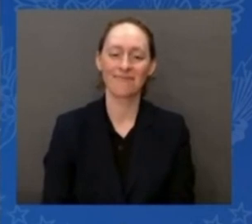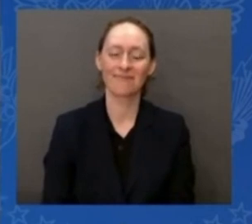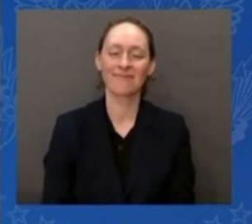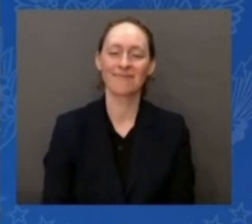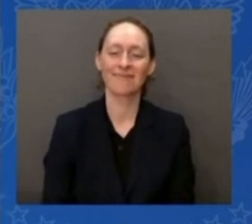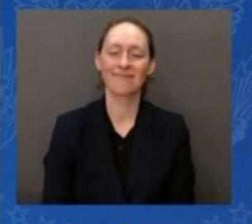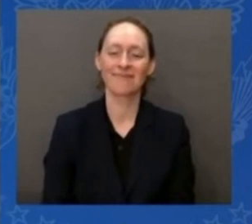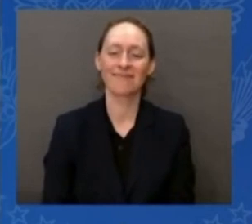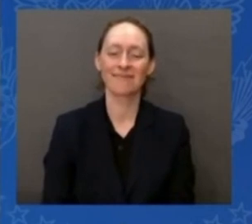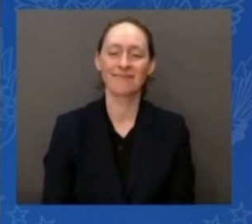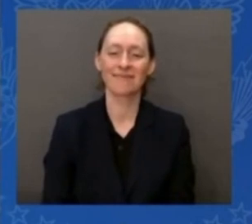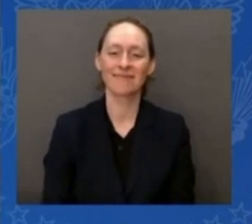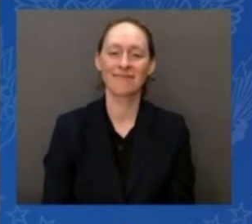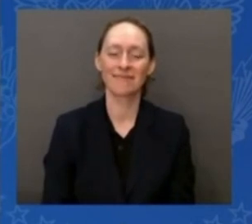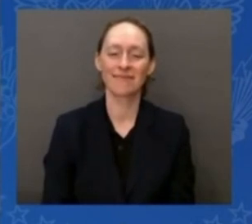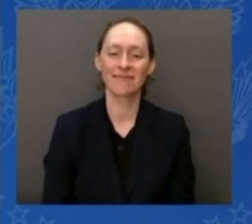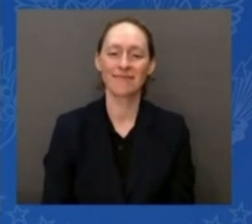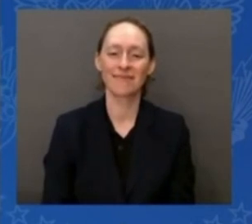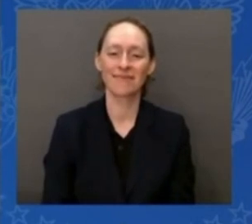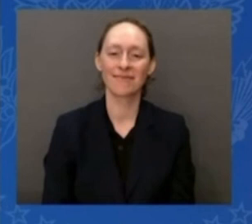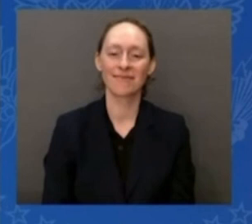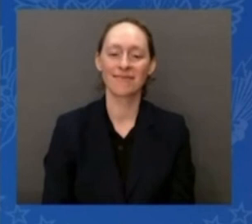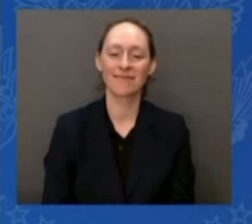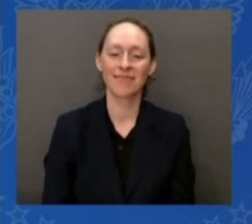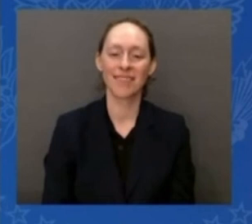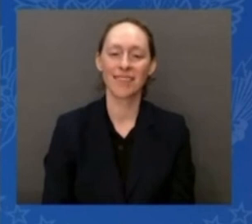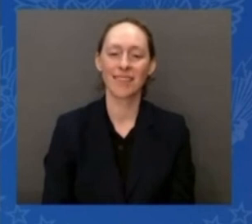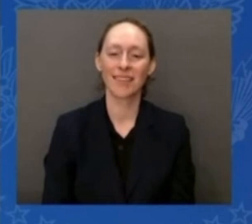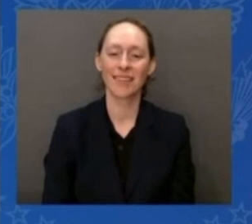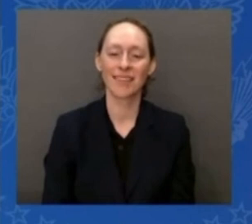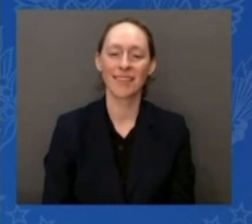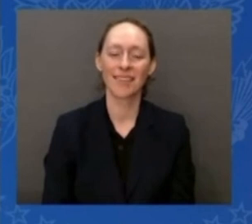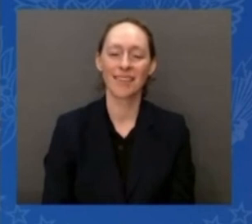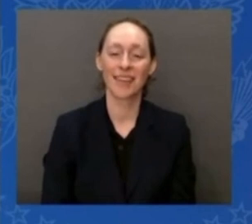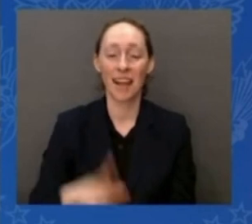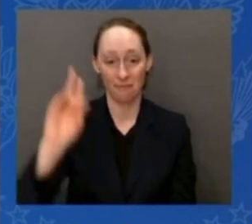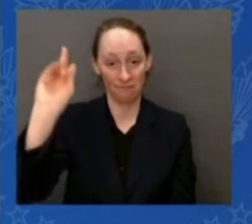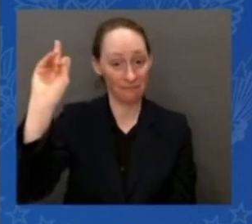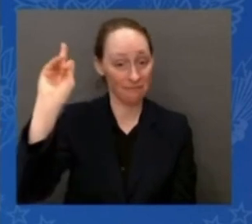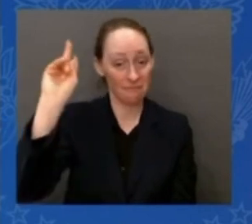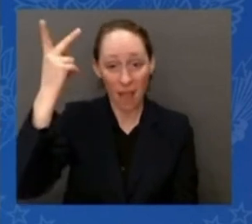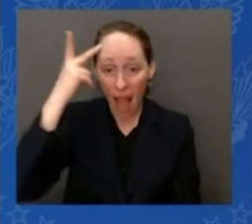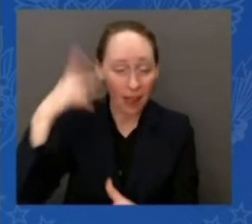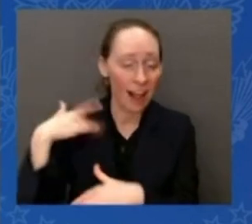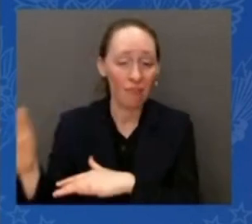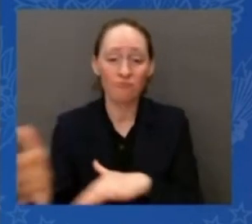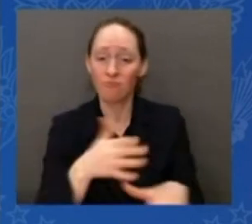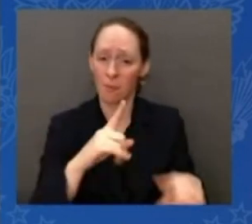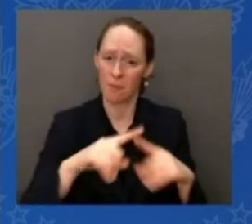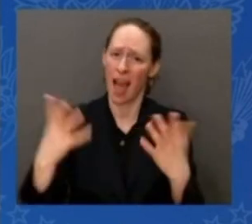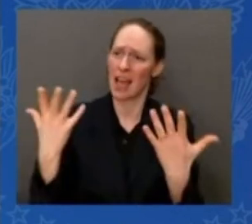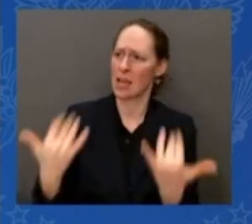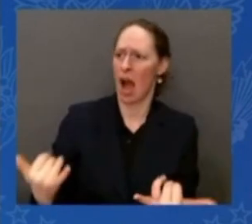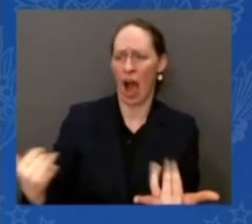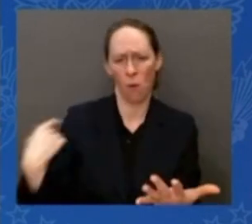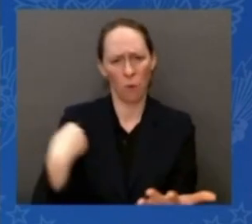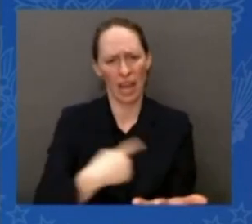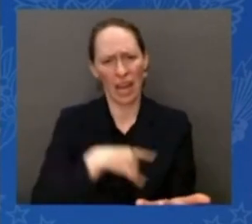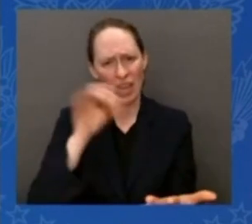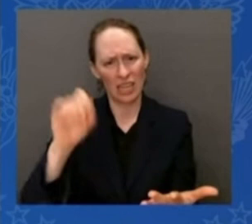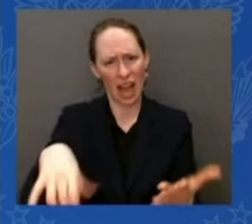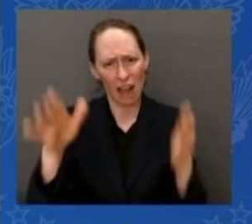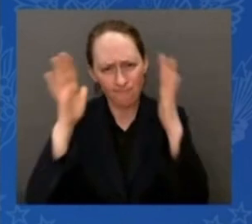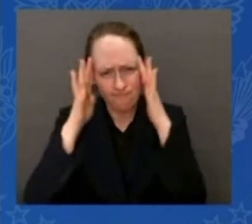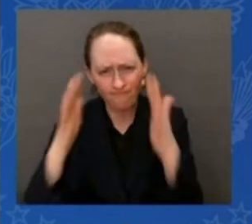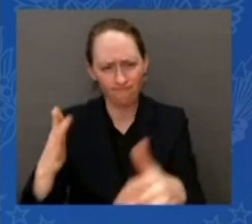Folks, all kidding aside, putting politics aside, we can do a lot of good things. We have a shot to really do some really good things that